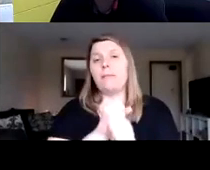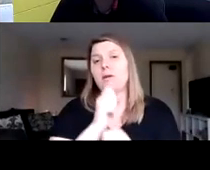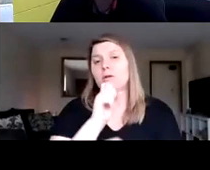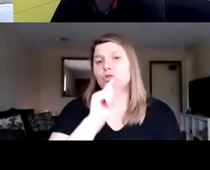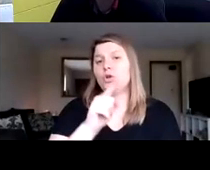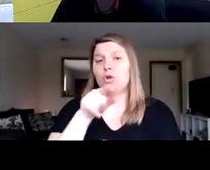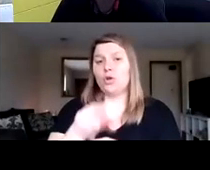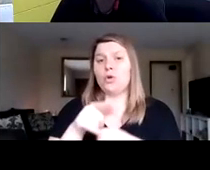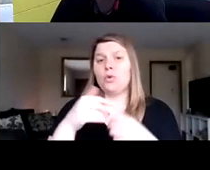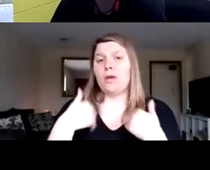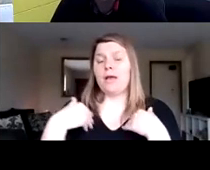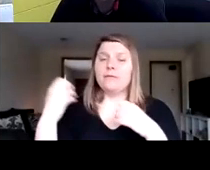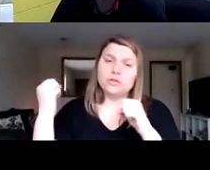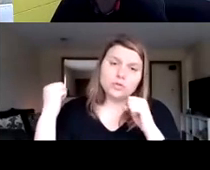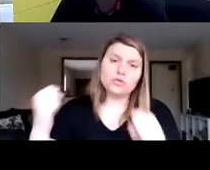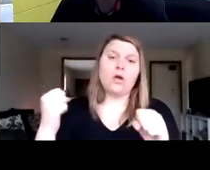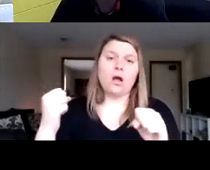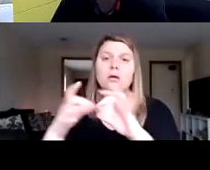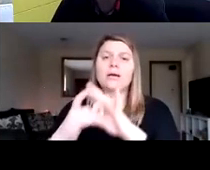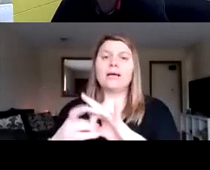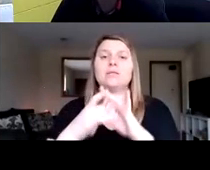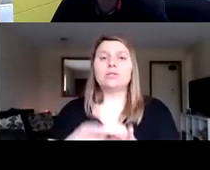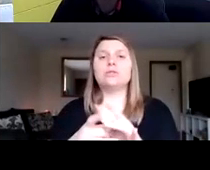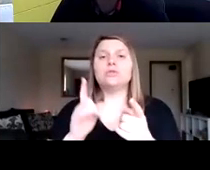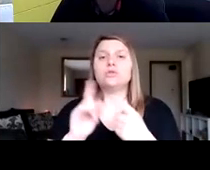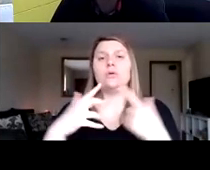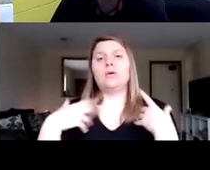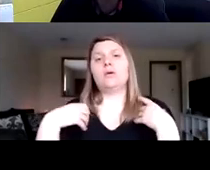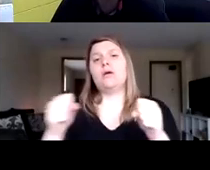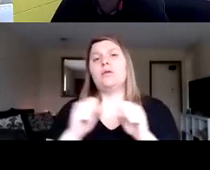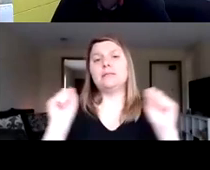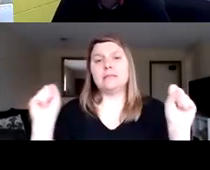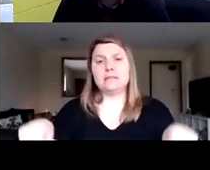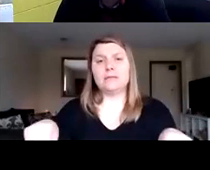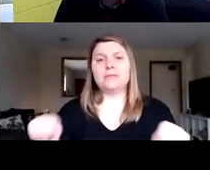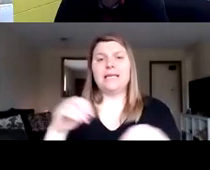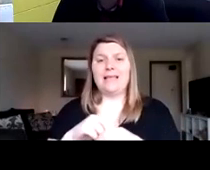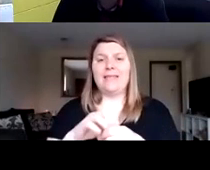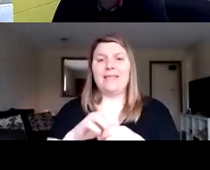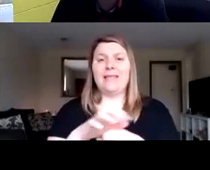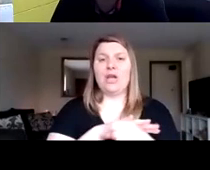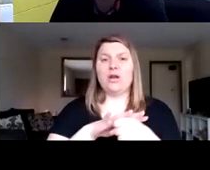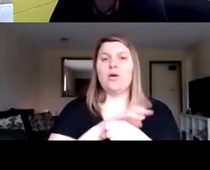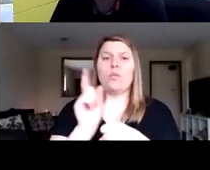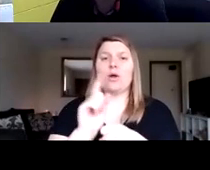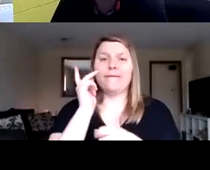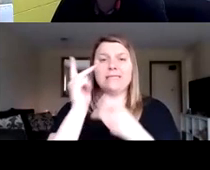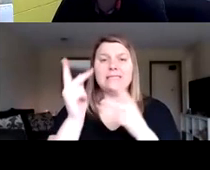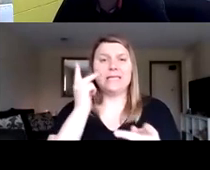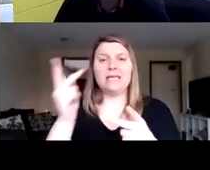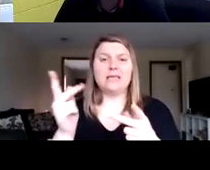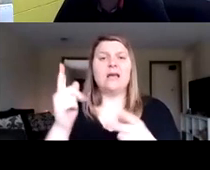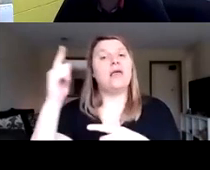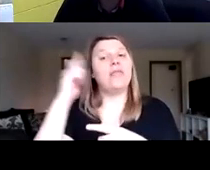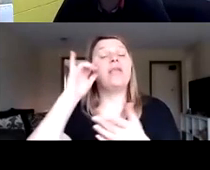you have strong ties to health systems in the areas that you're visiting. And I think